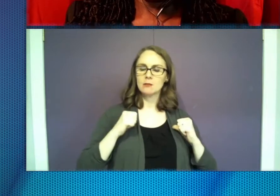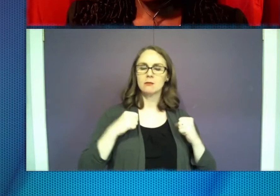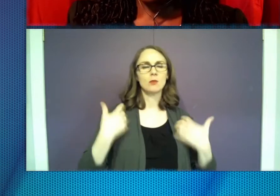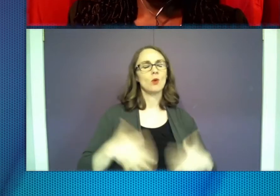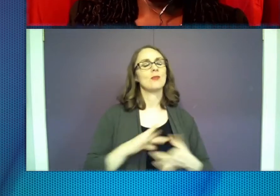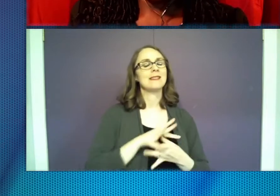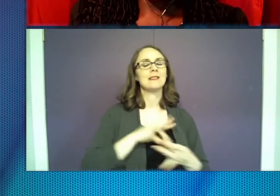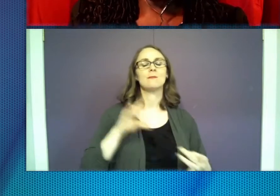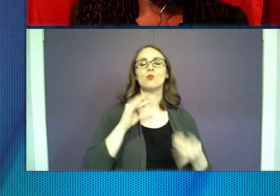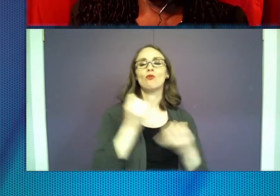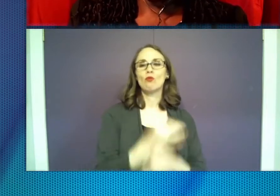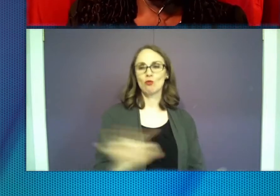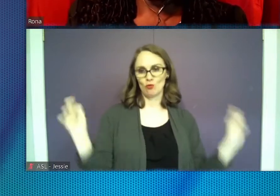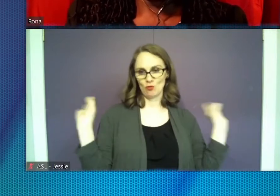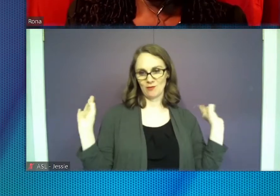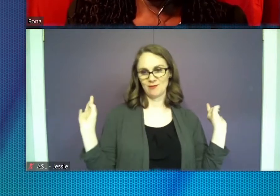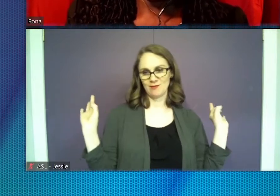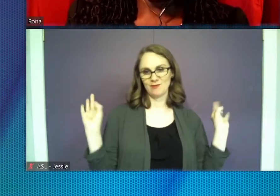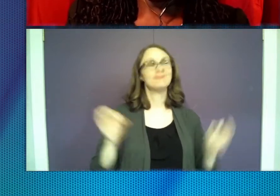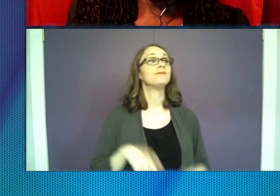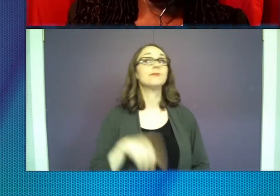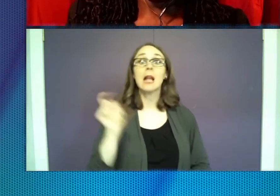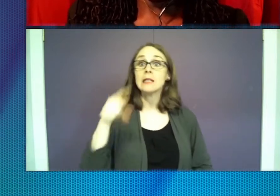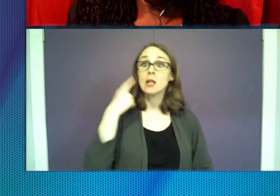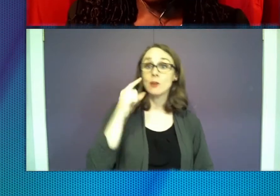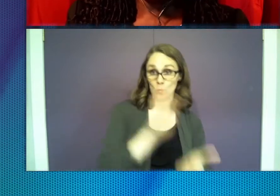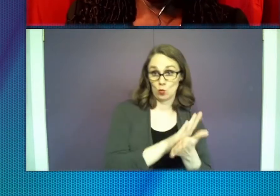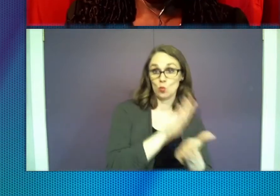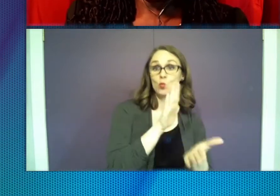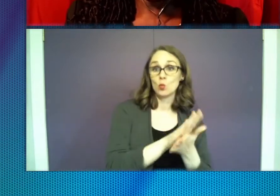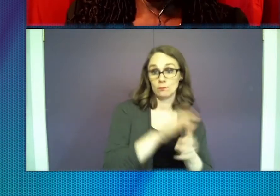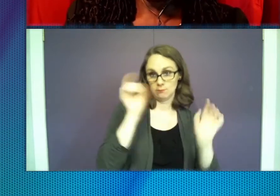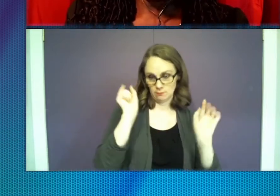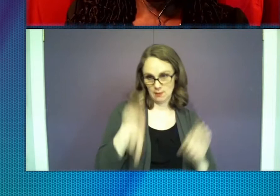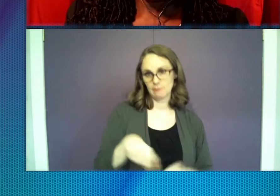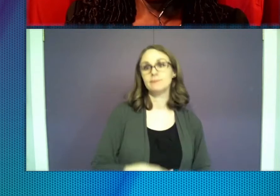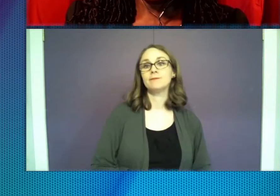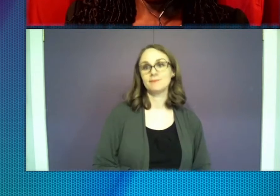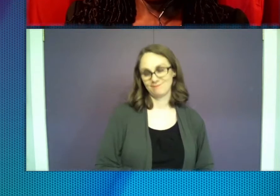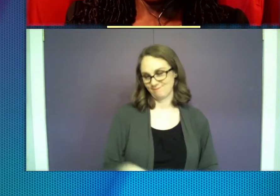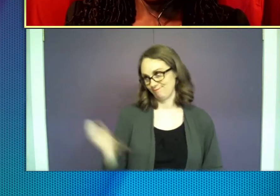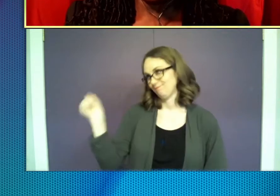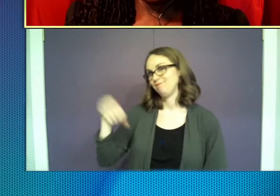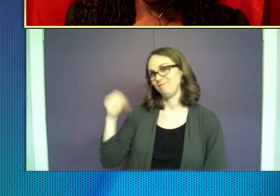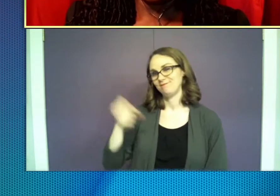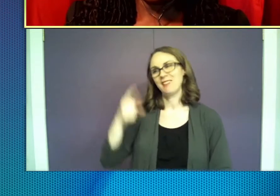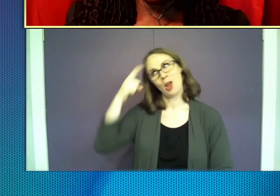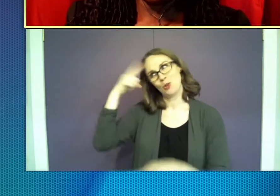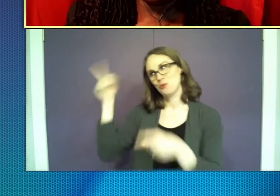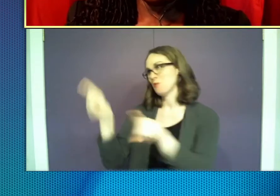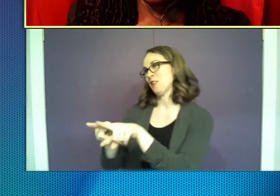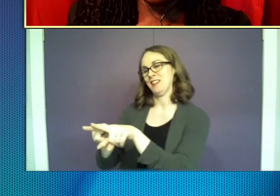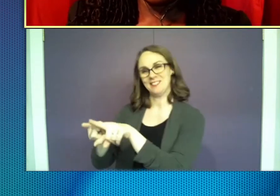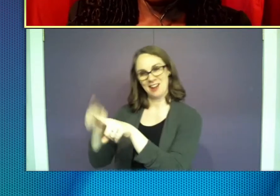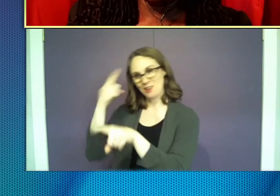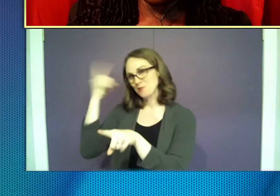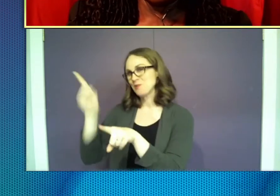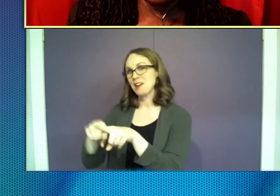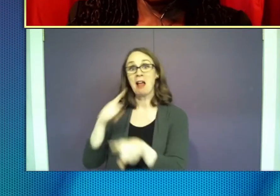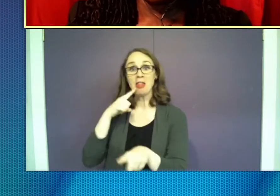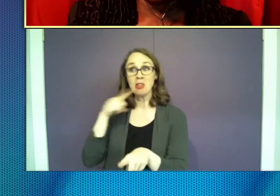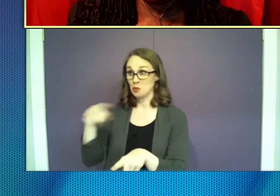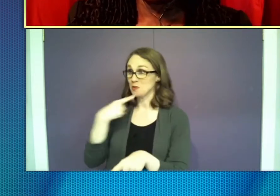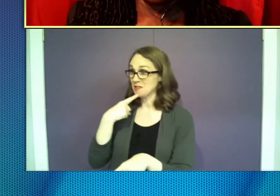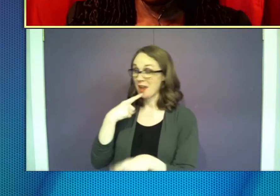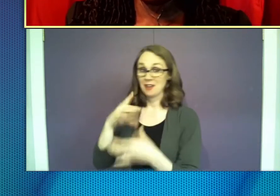freedom. It's very necessary for the school. Yeah. The school. Yeah. I agree. I think what you said